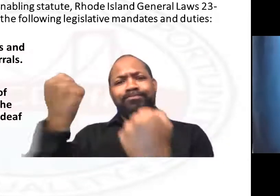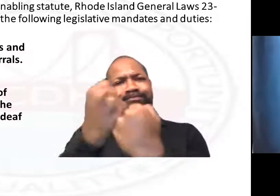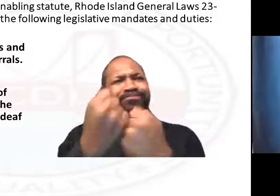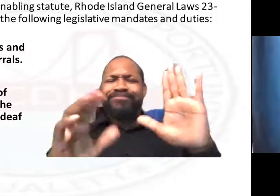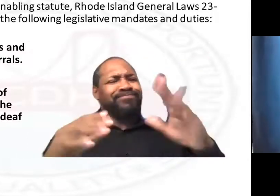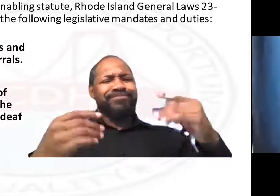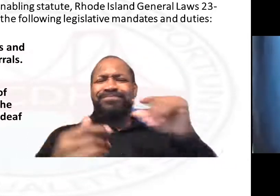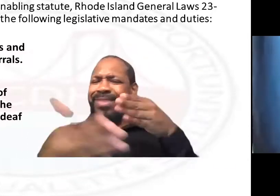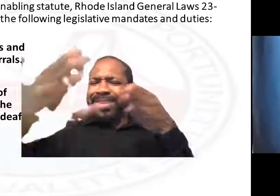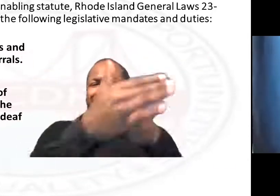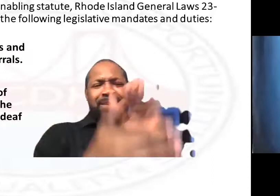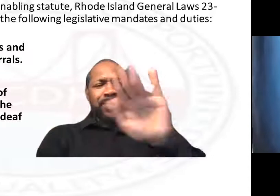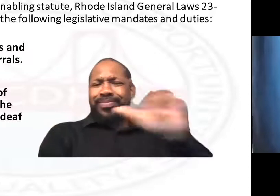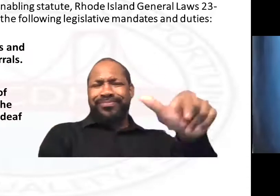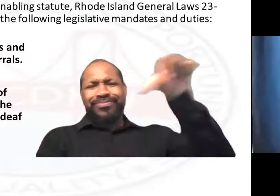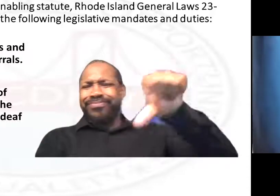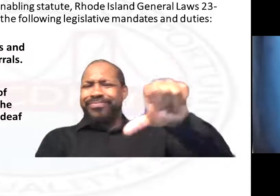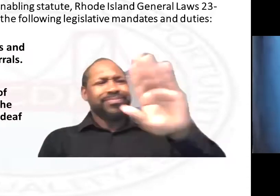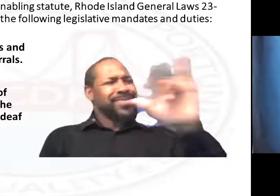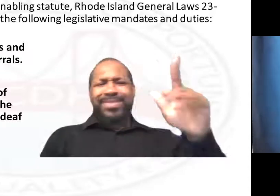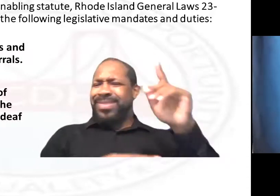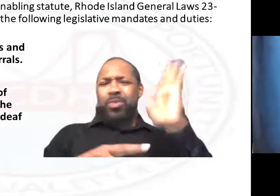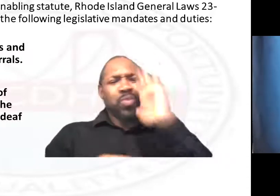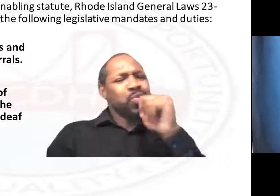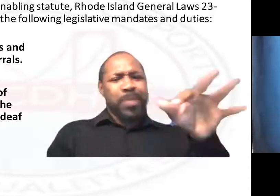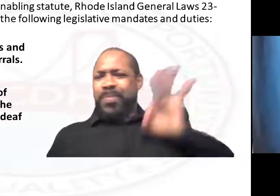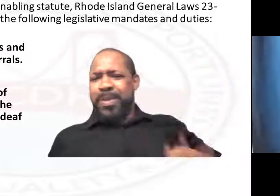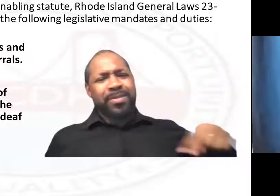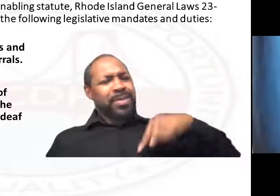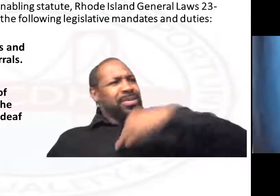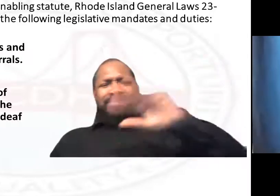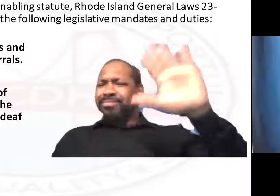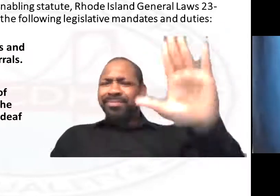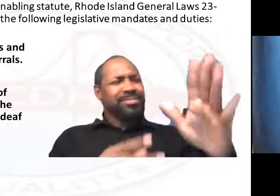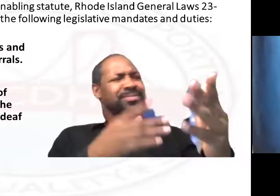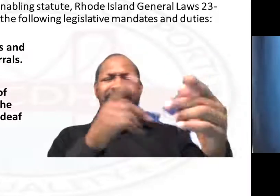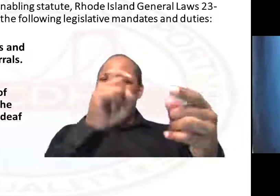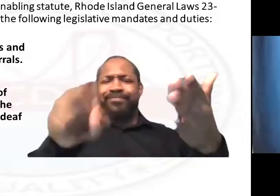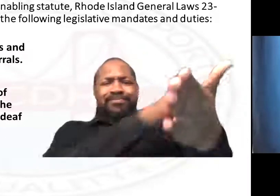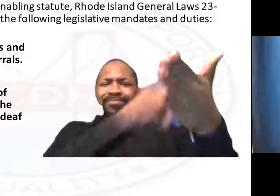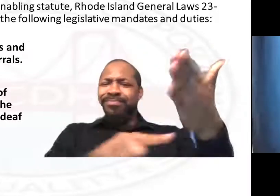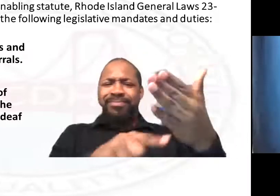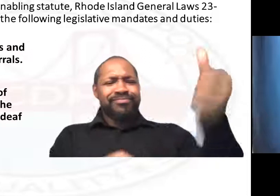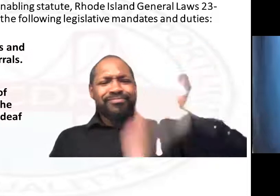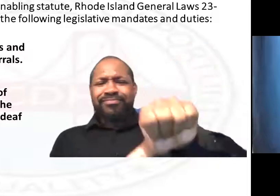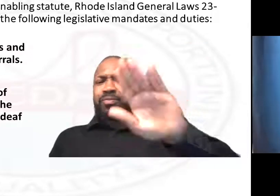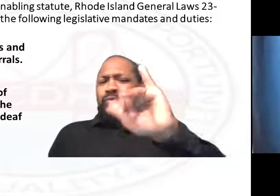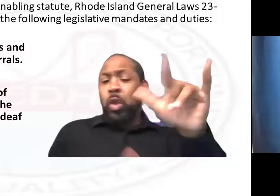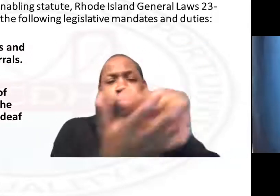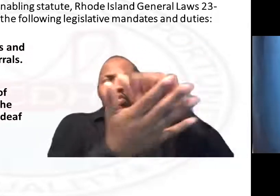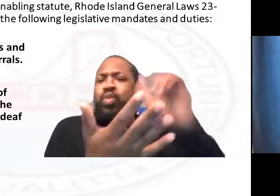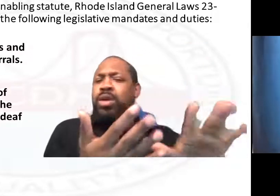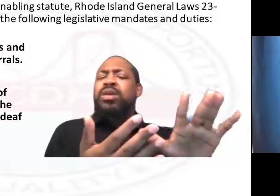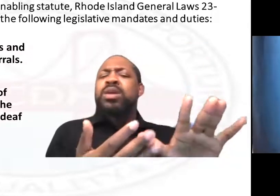would harm the community, we want to make sure that we are very loudly speaking against that, and